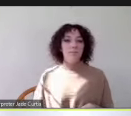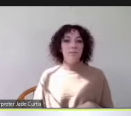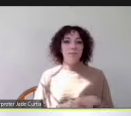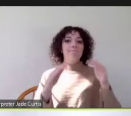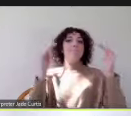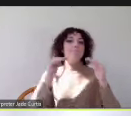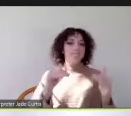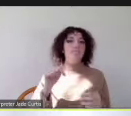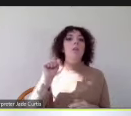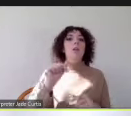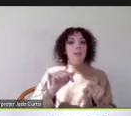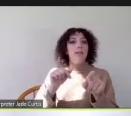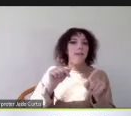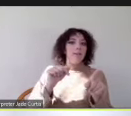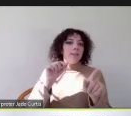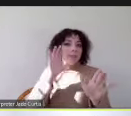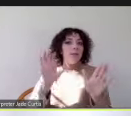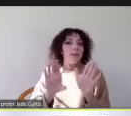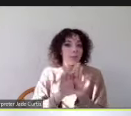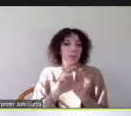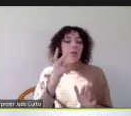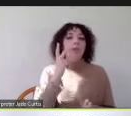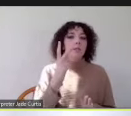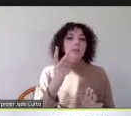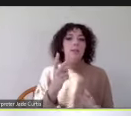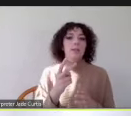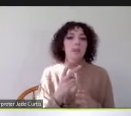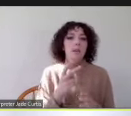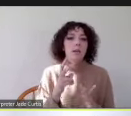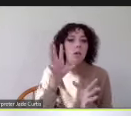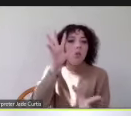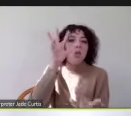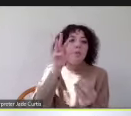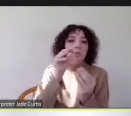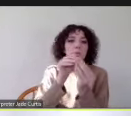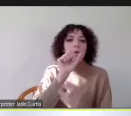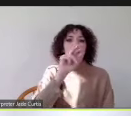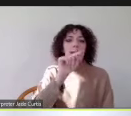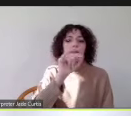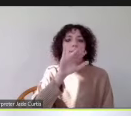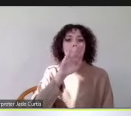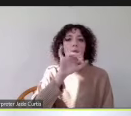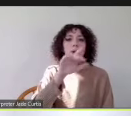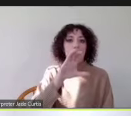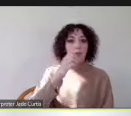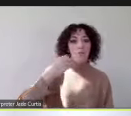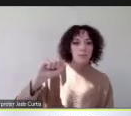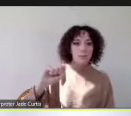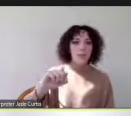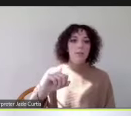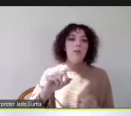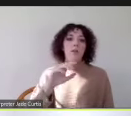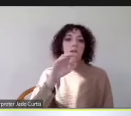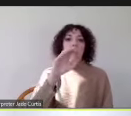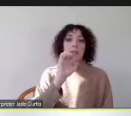In this figure, you can see the concentrations of total and antibiotic-resistant E. coli and enterococci, total